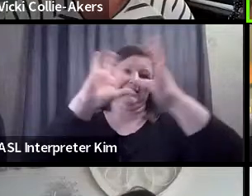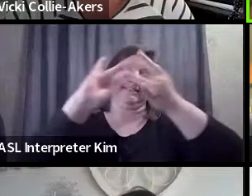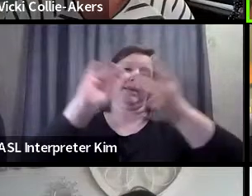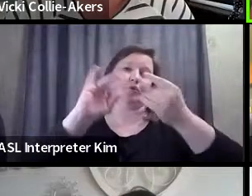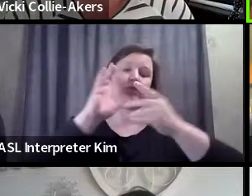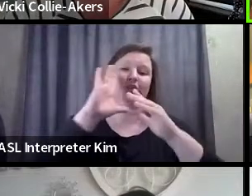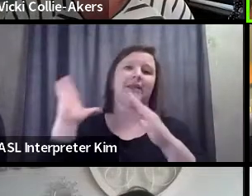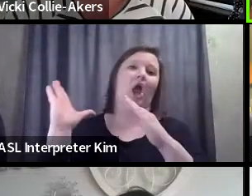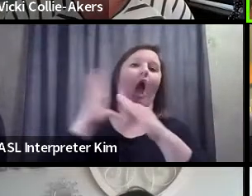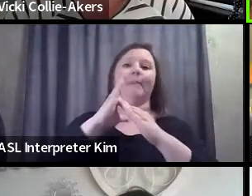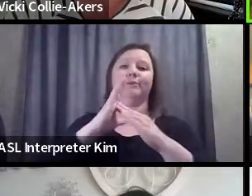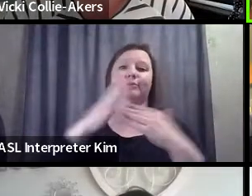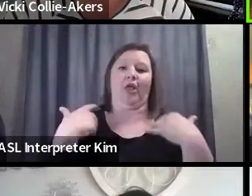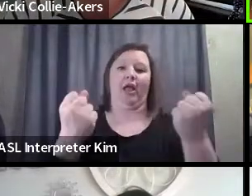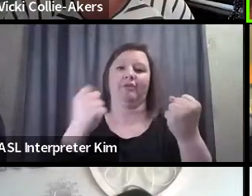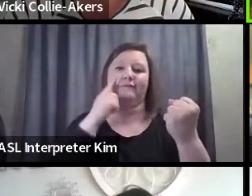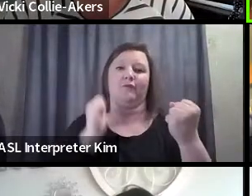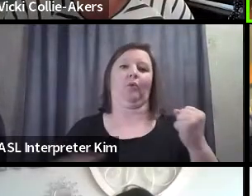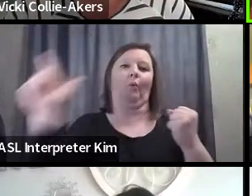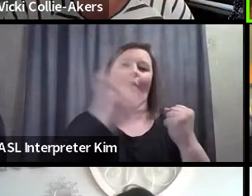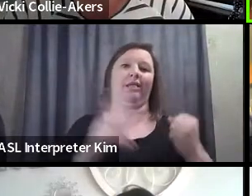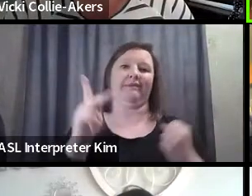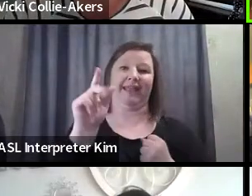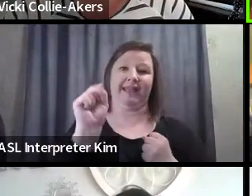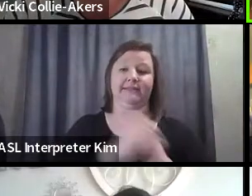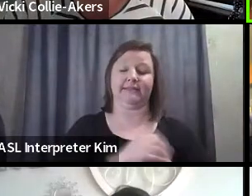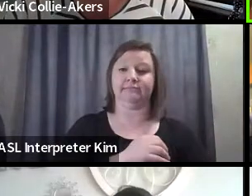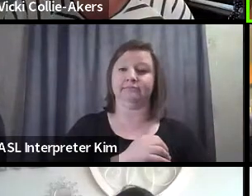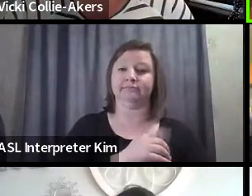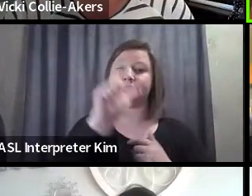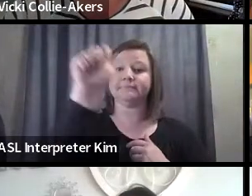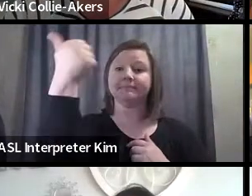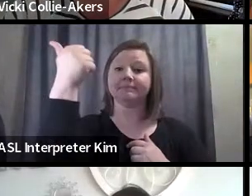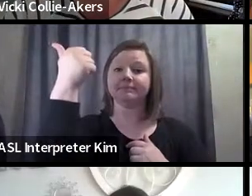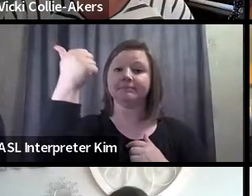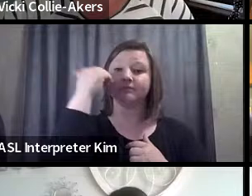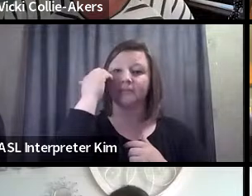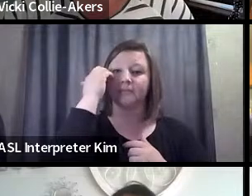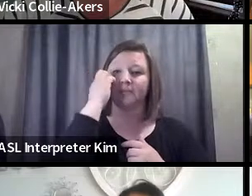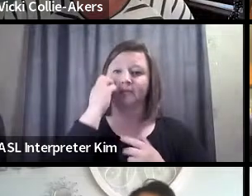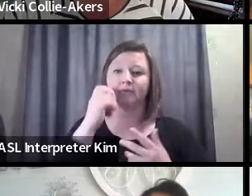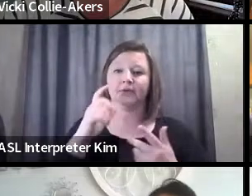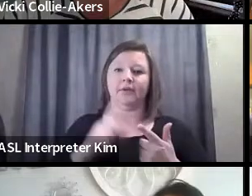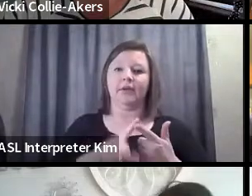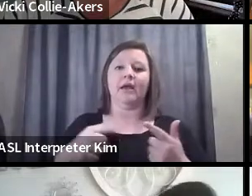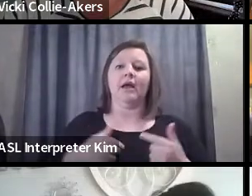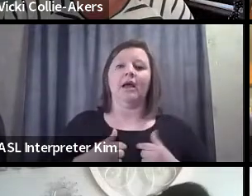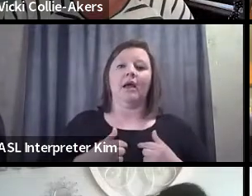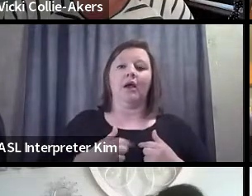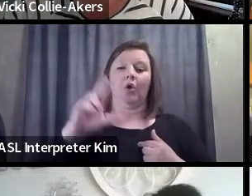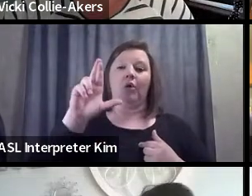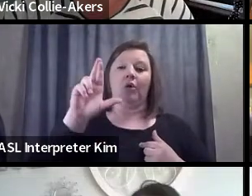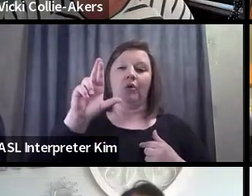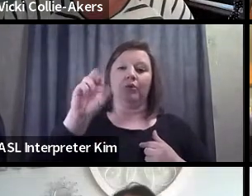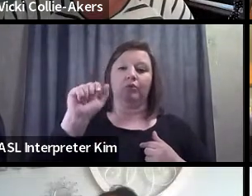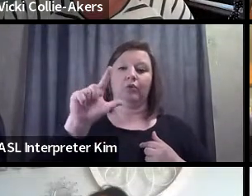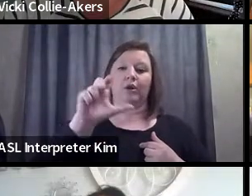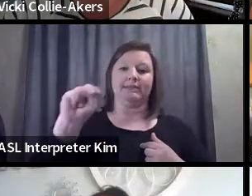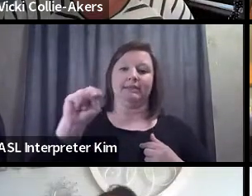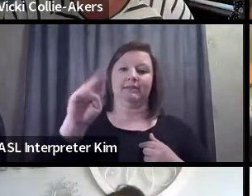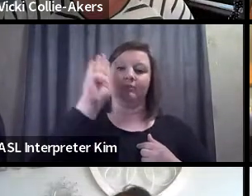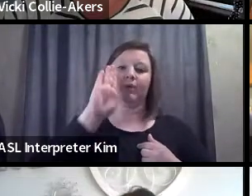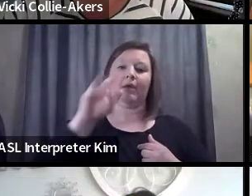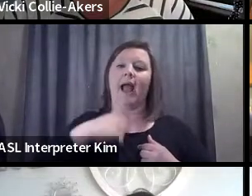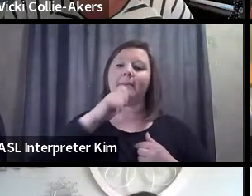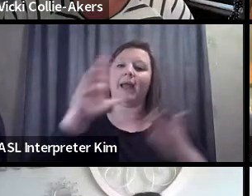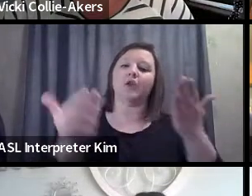thank you. Thanks, Karen. Anybody else? I'm not new, but I think this is my first time